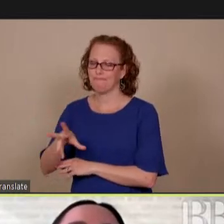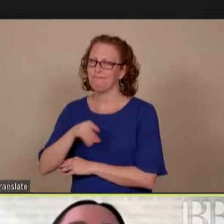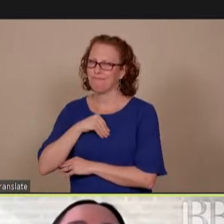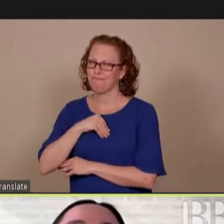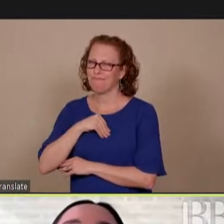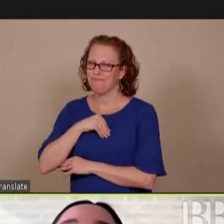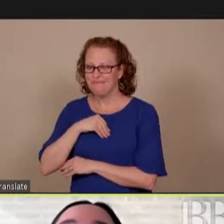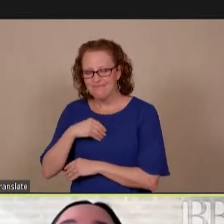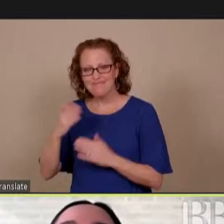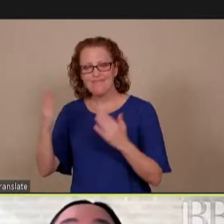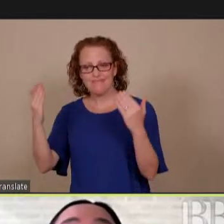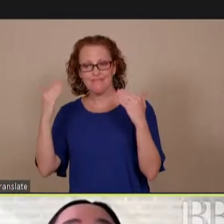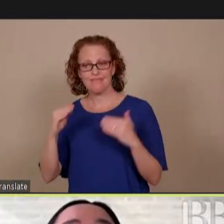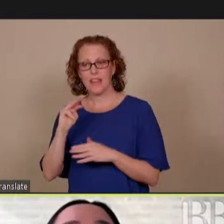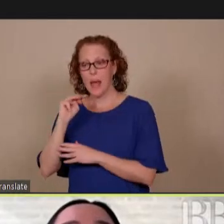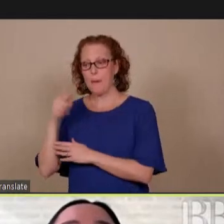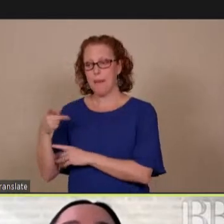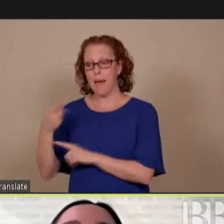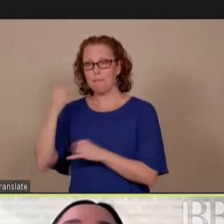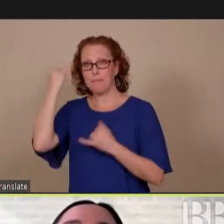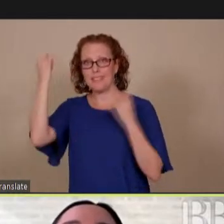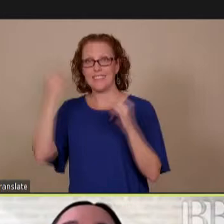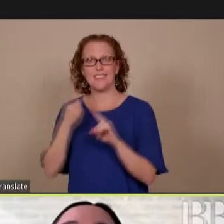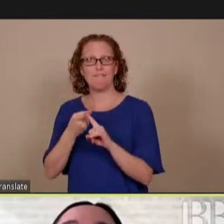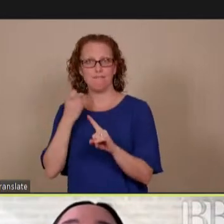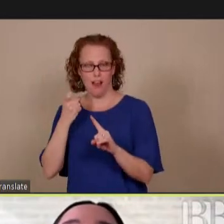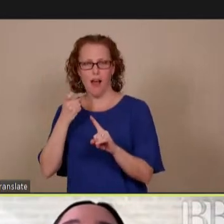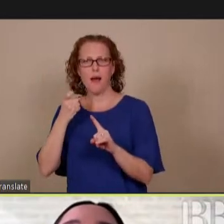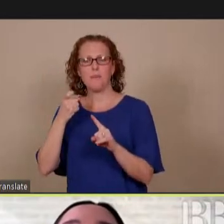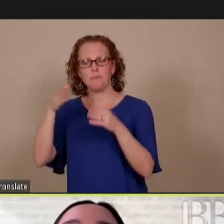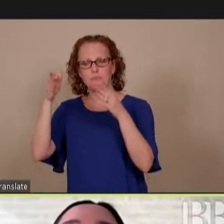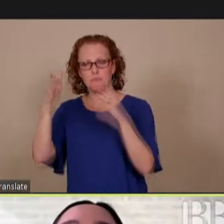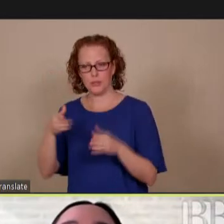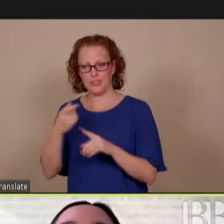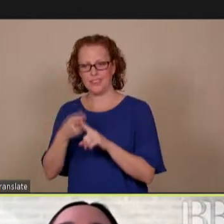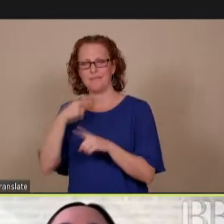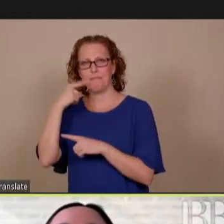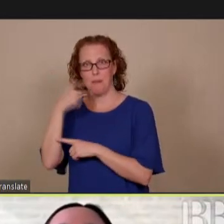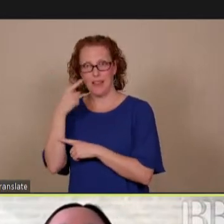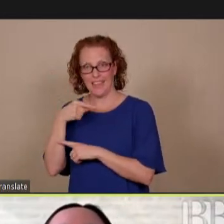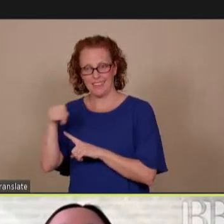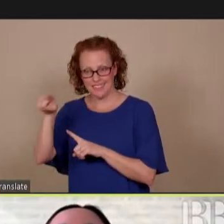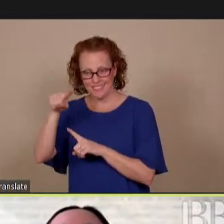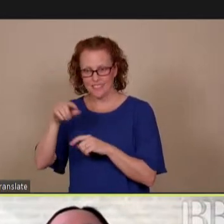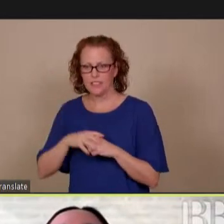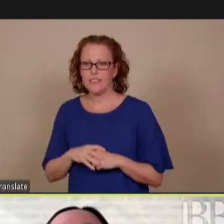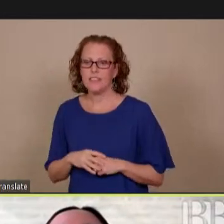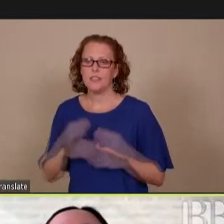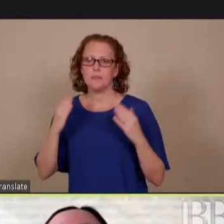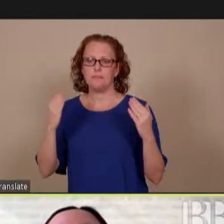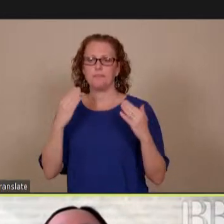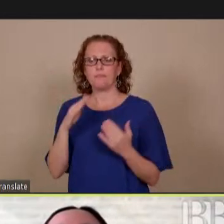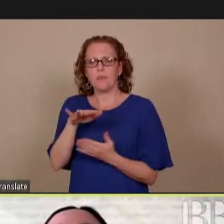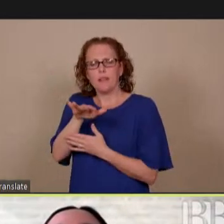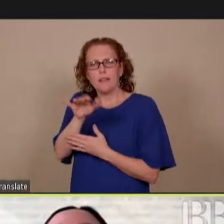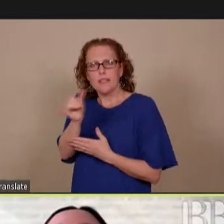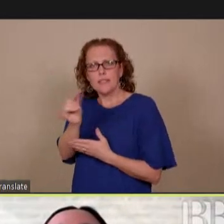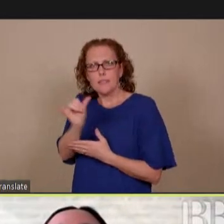member of the public. It somewhat resembles the current boundaries, but with